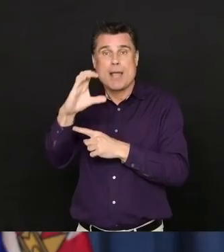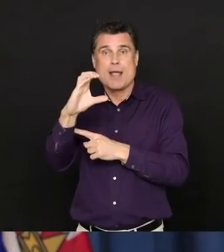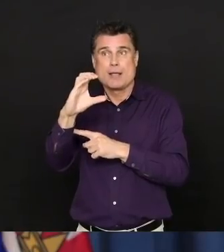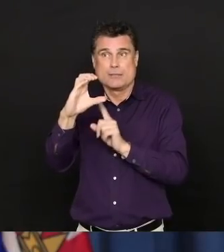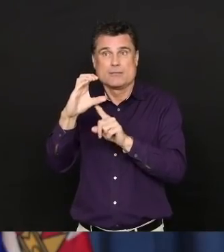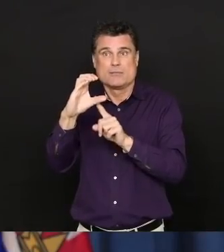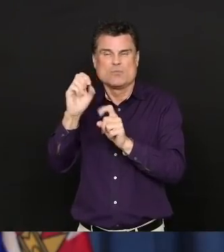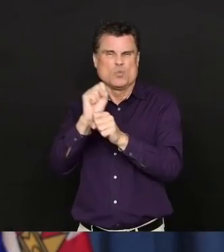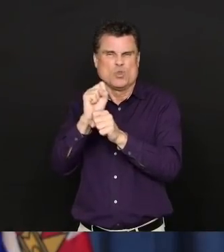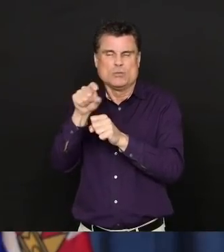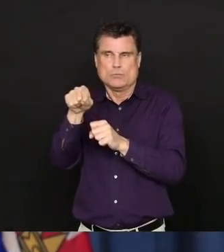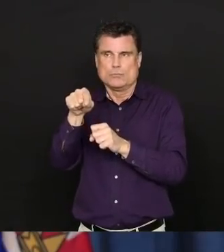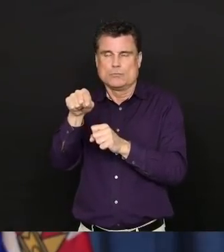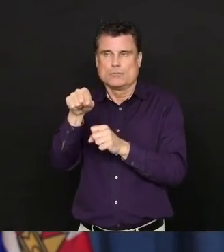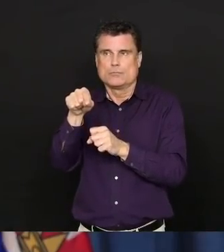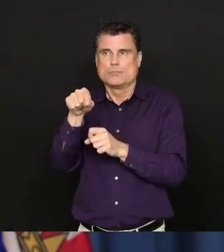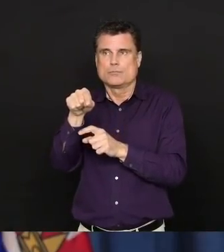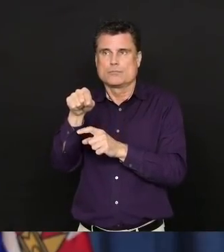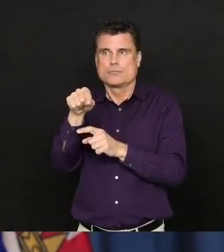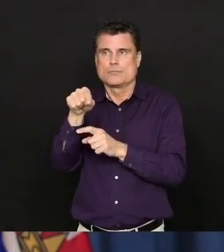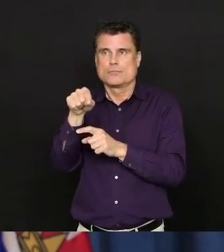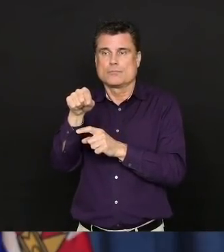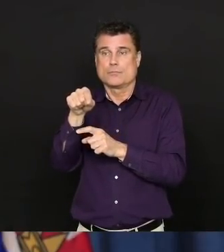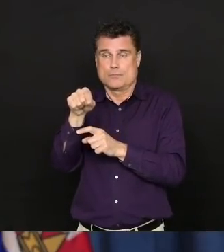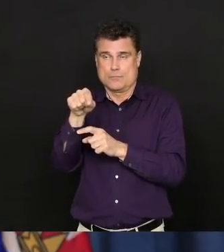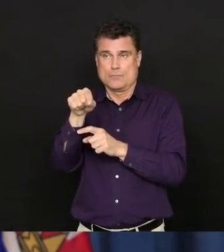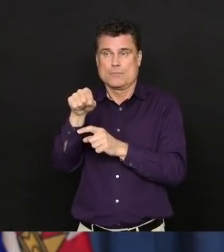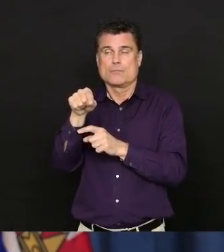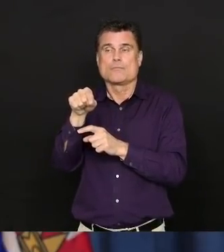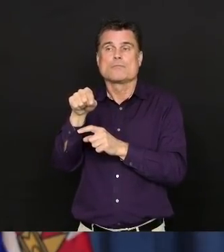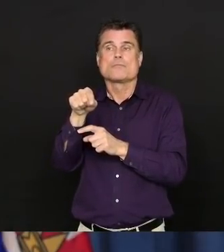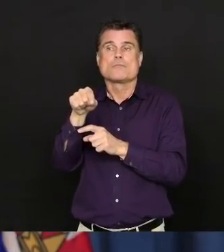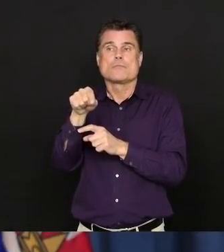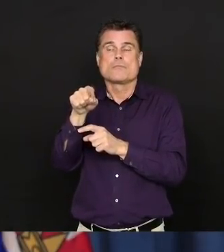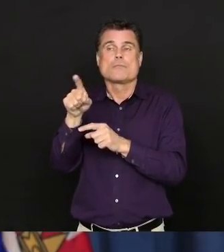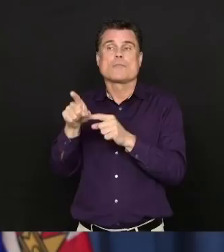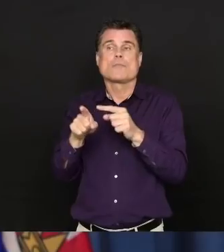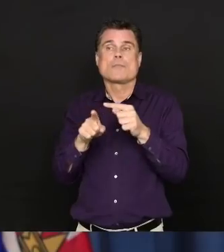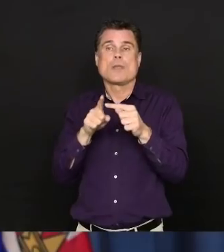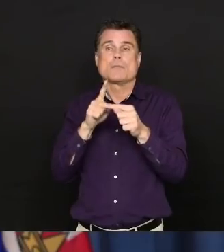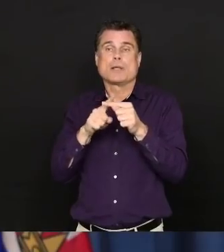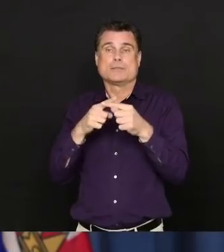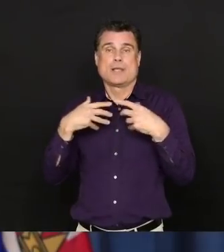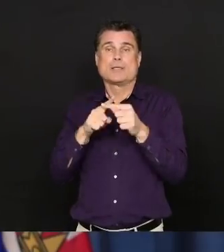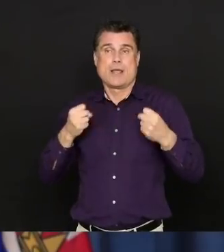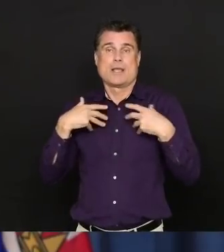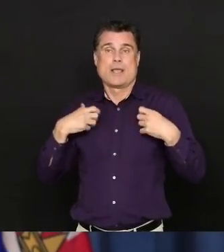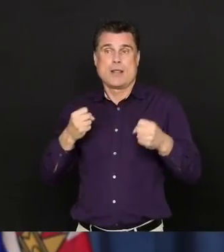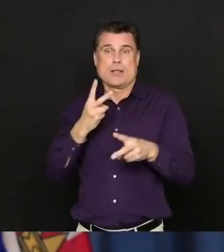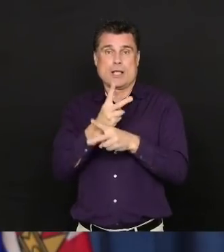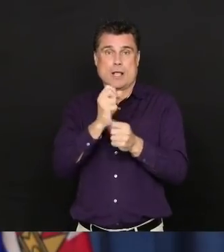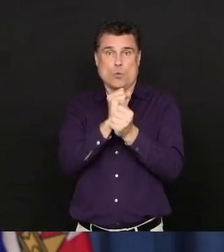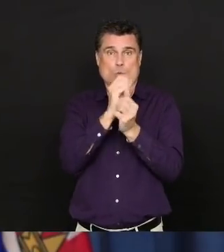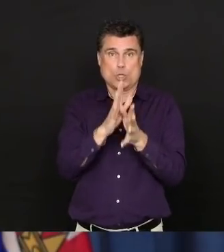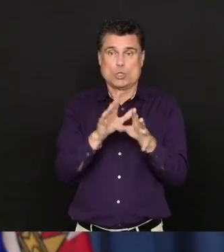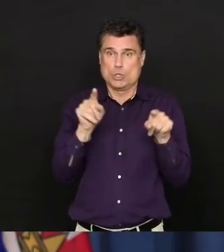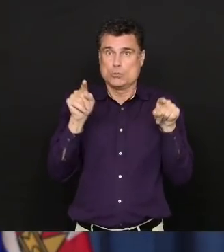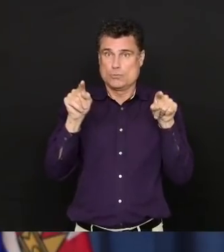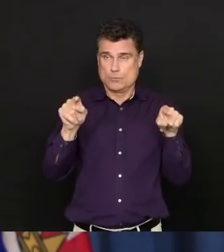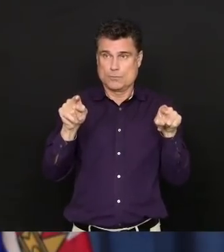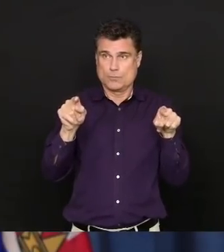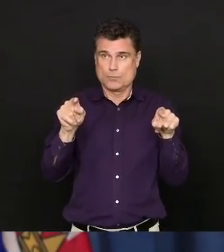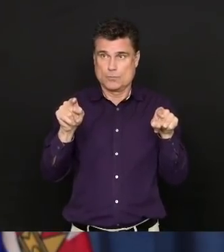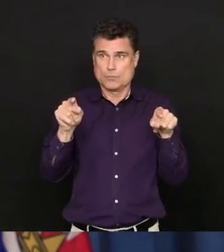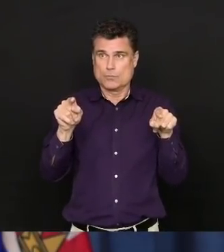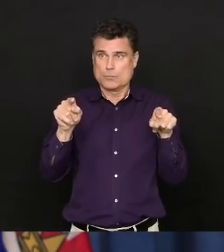at Harmac, of the healthcare workers of Canada. And I'm also very proud and admiring of the healthcare workers of the United States, whose fate